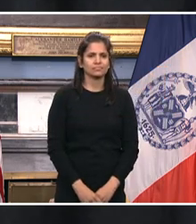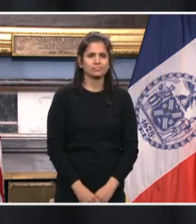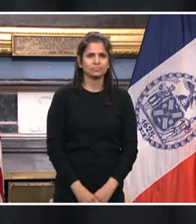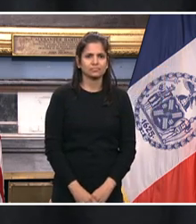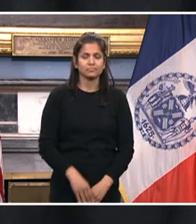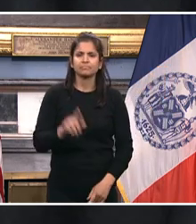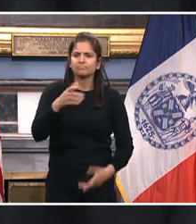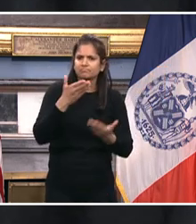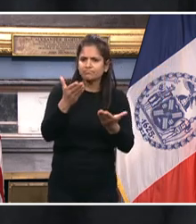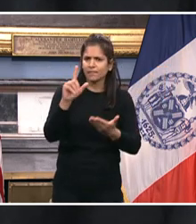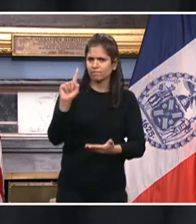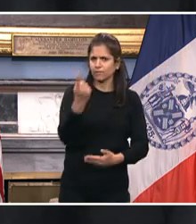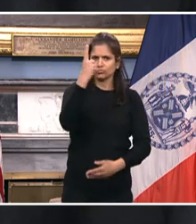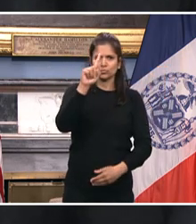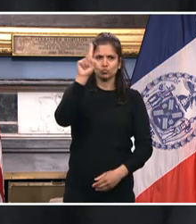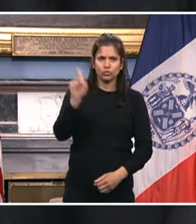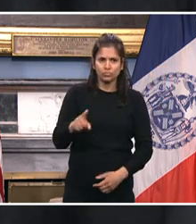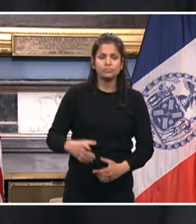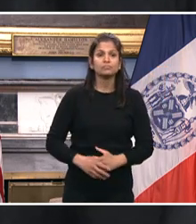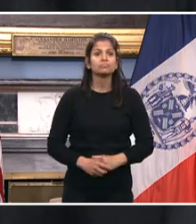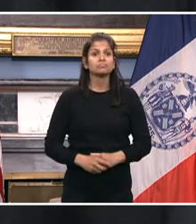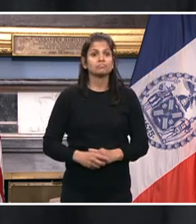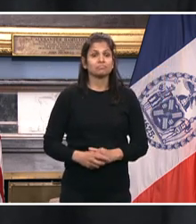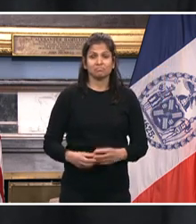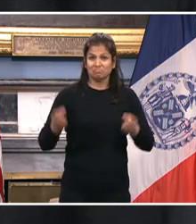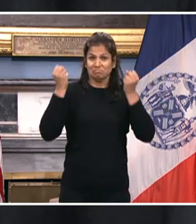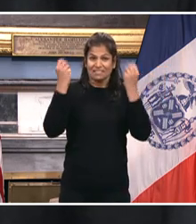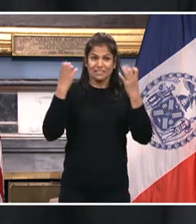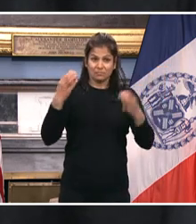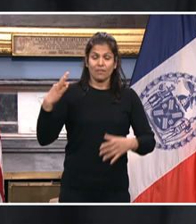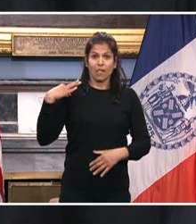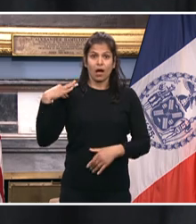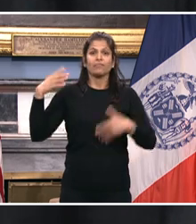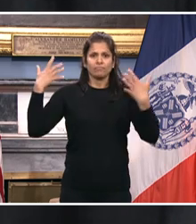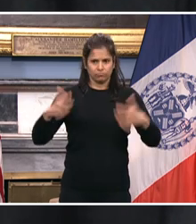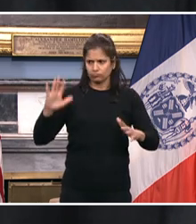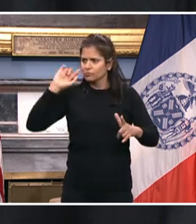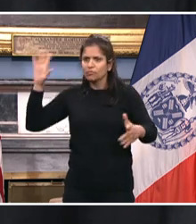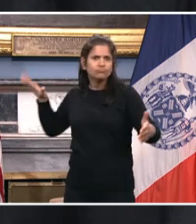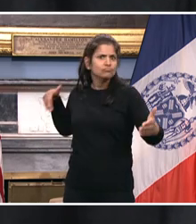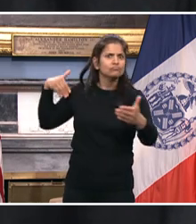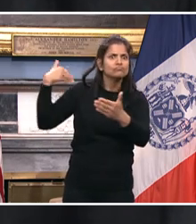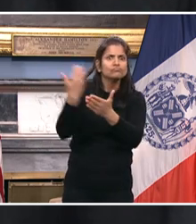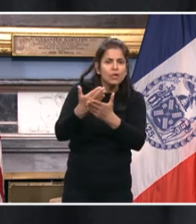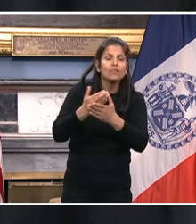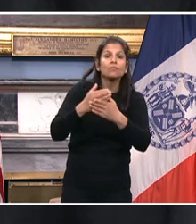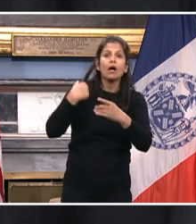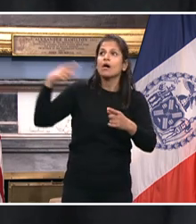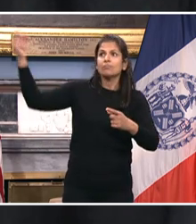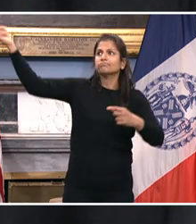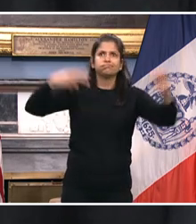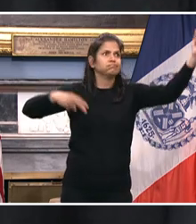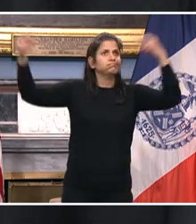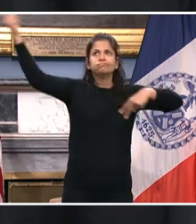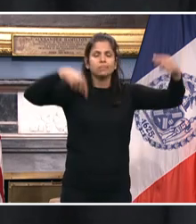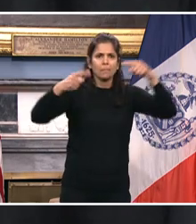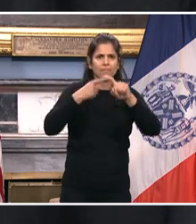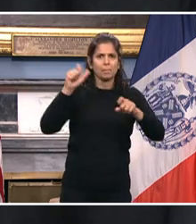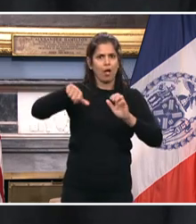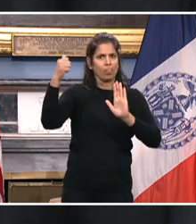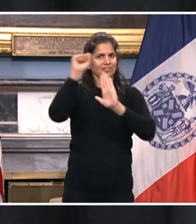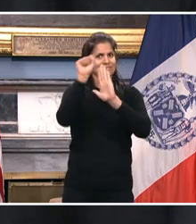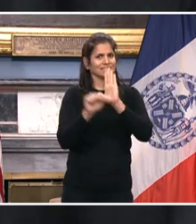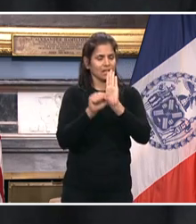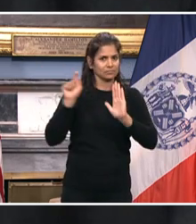country, we've heard that many have not been assigned to do anything. They're sort of just waiting on the sidelines. And another complaint they